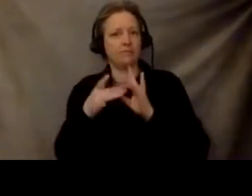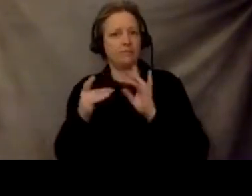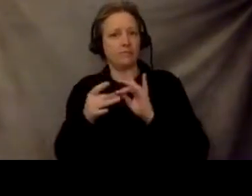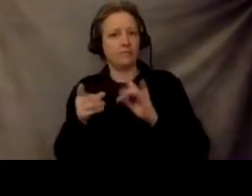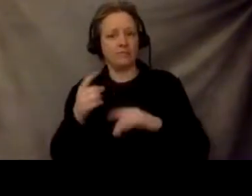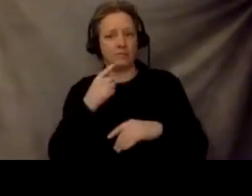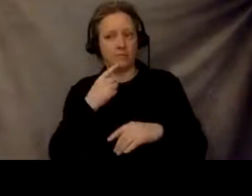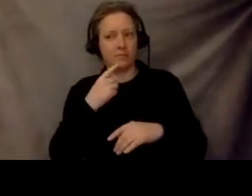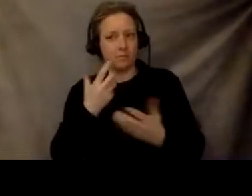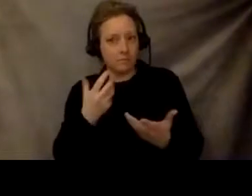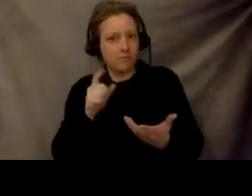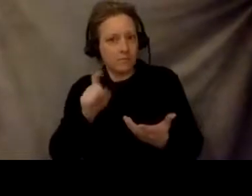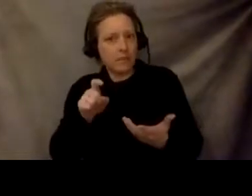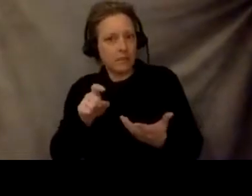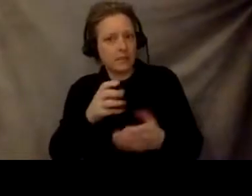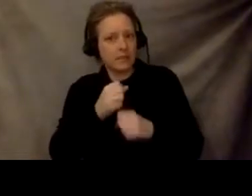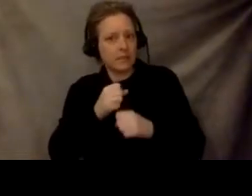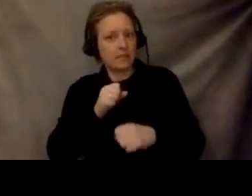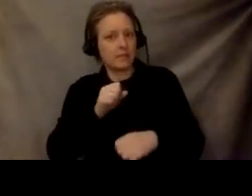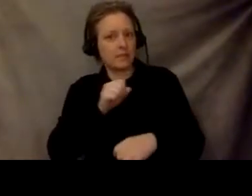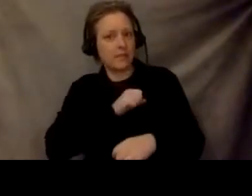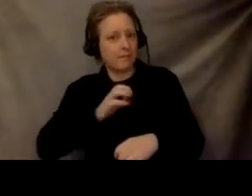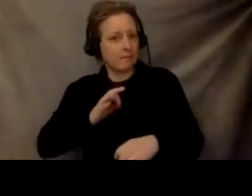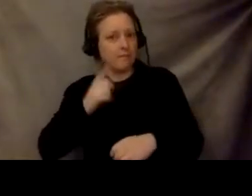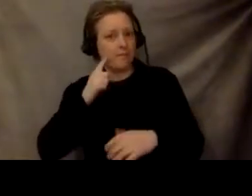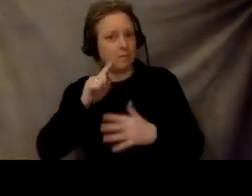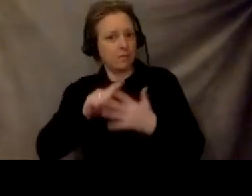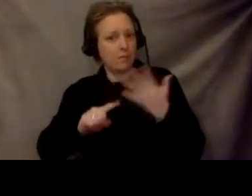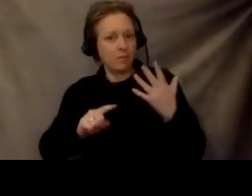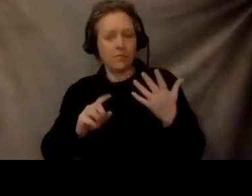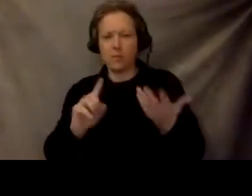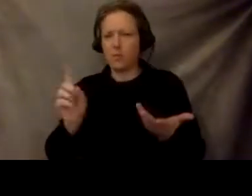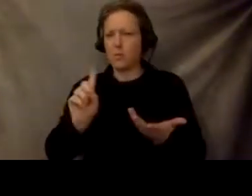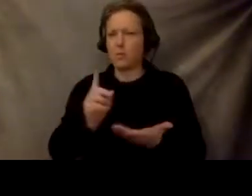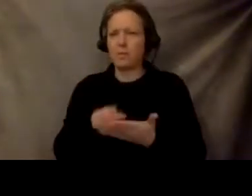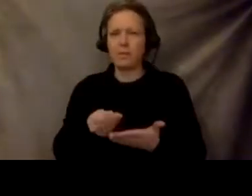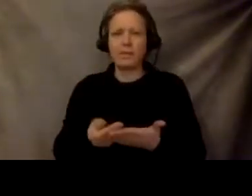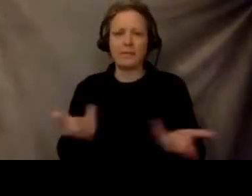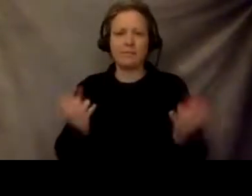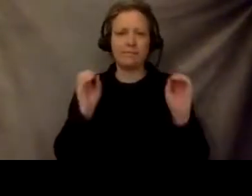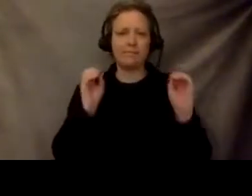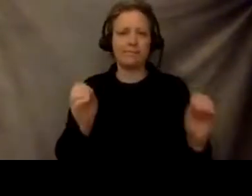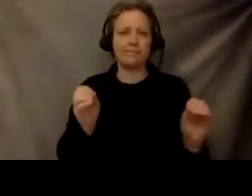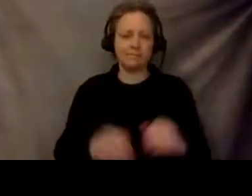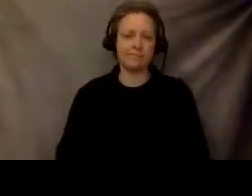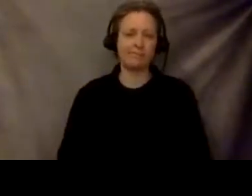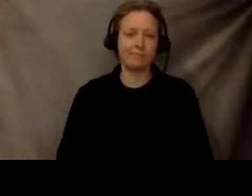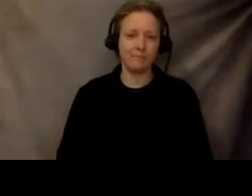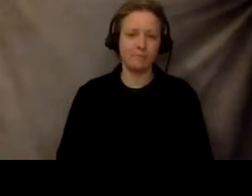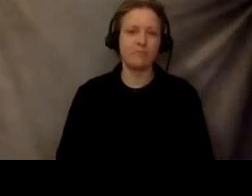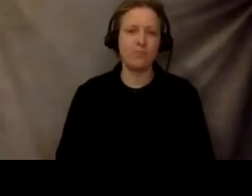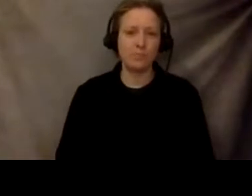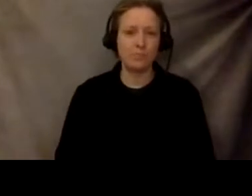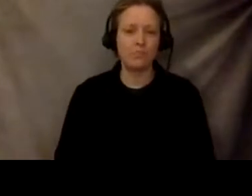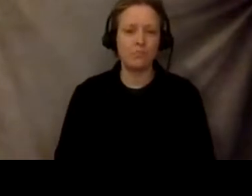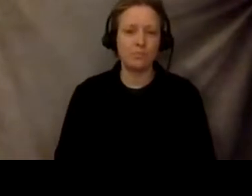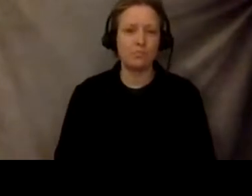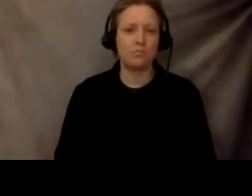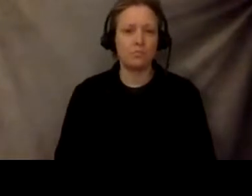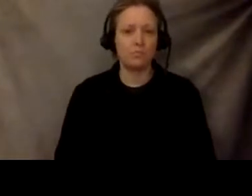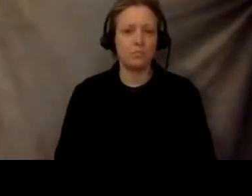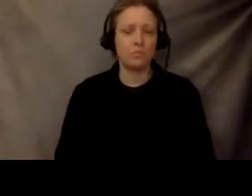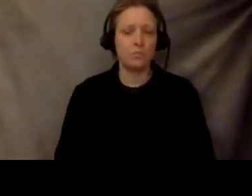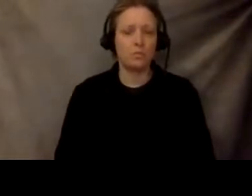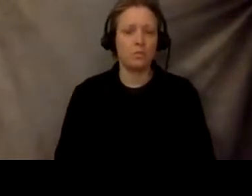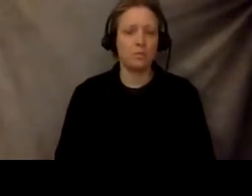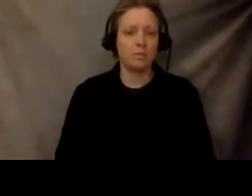so it would be interesting, you know, a budget process I saw, not ever here at this county, but another, if you had